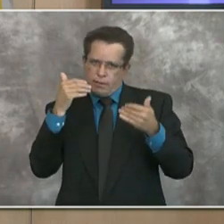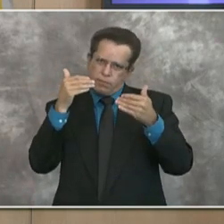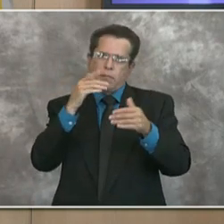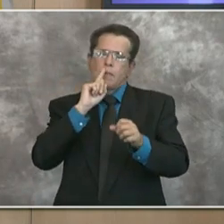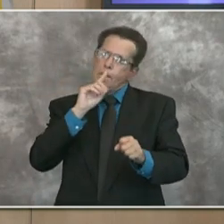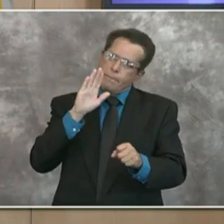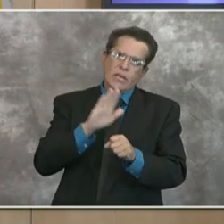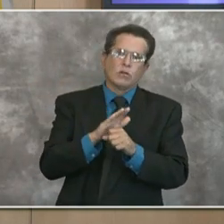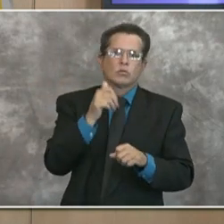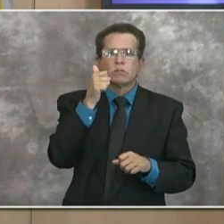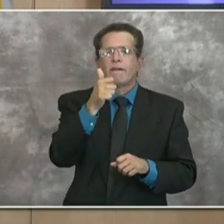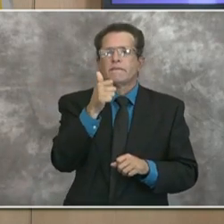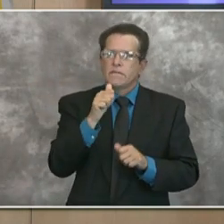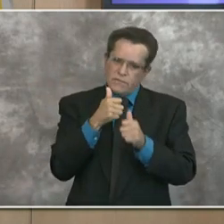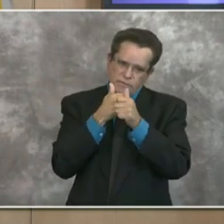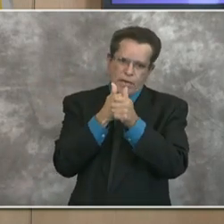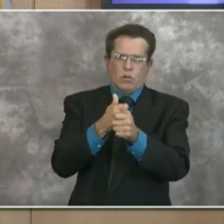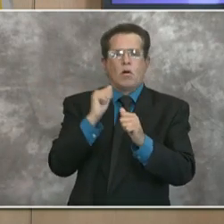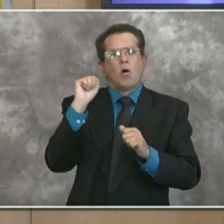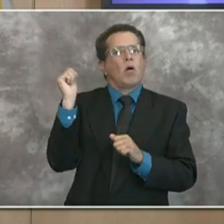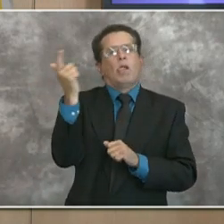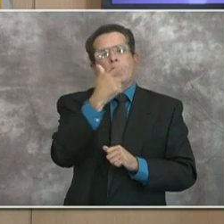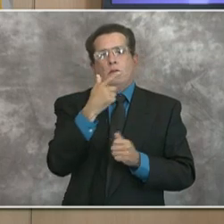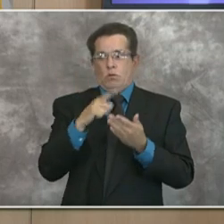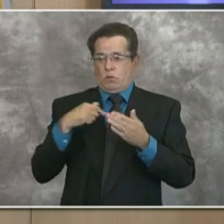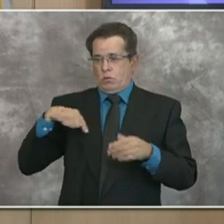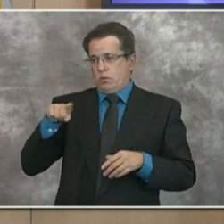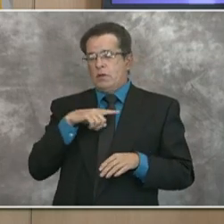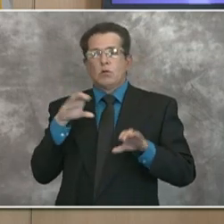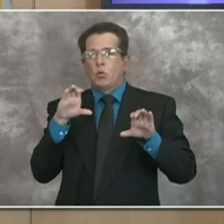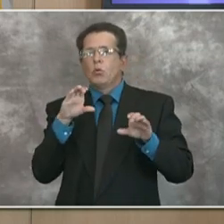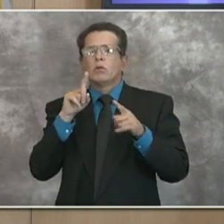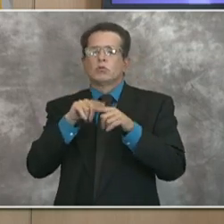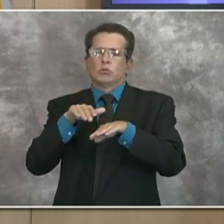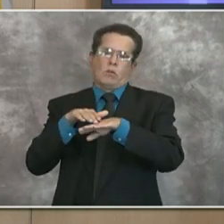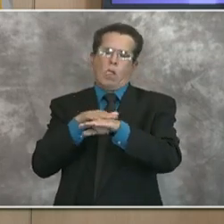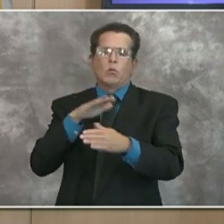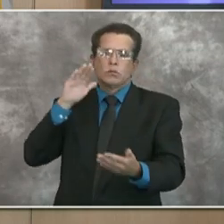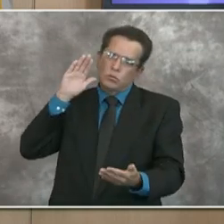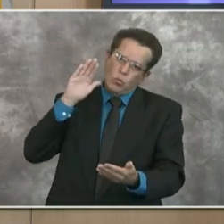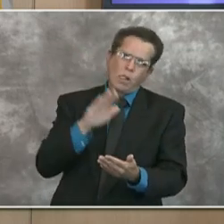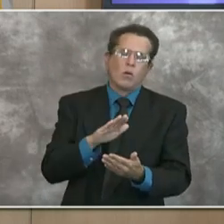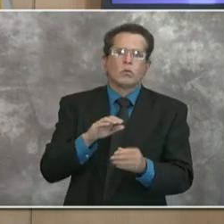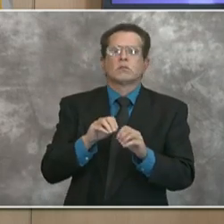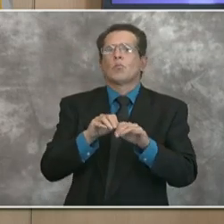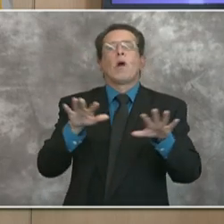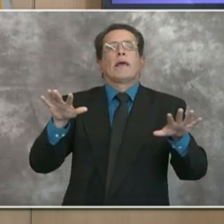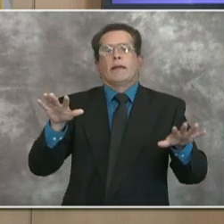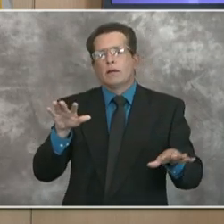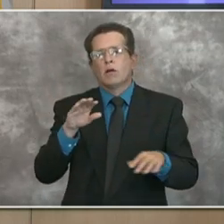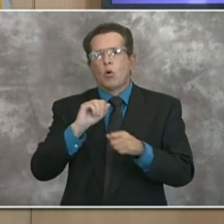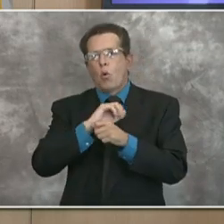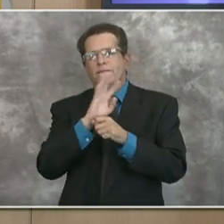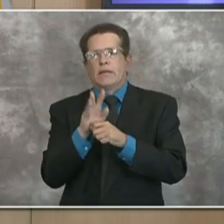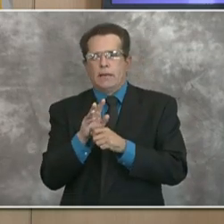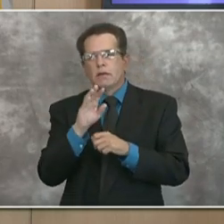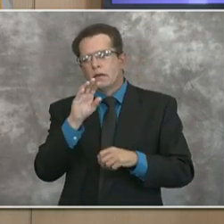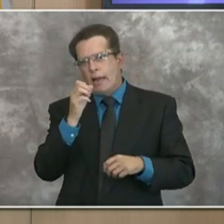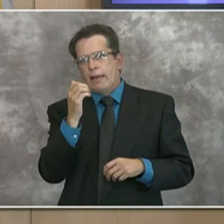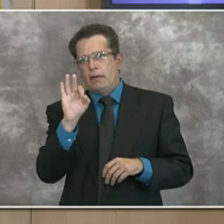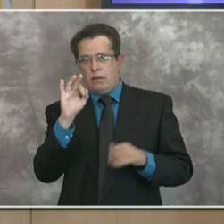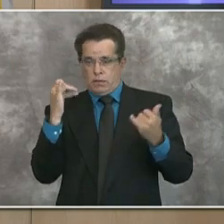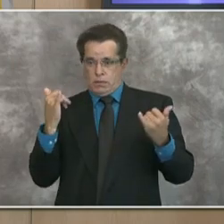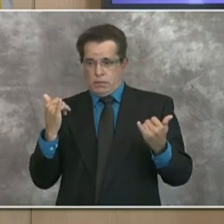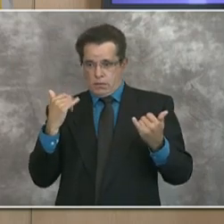that we not lose our adherence to all of the things that we are doing to slow the spread of COVID-19. That means as we begin to gradually turn